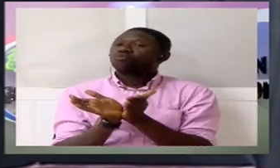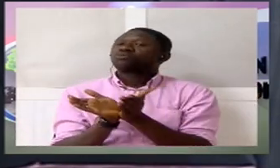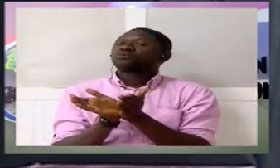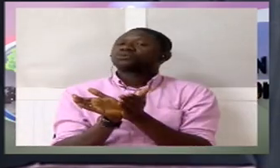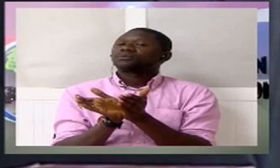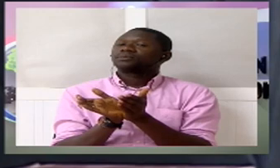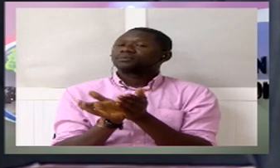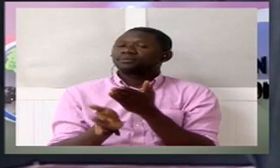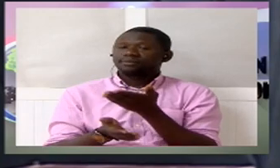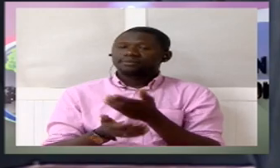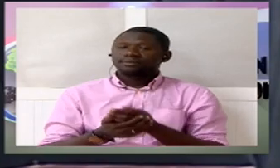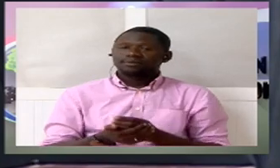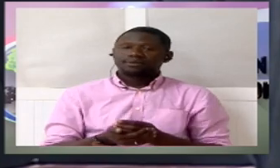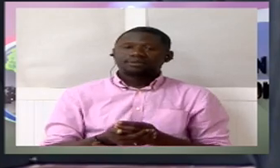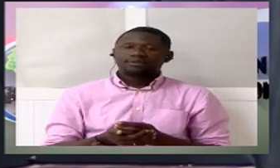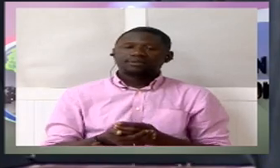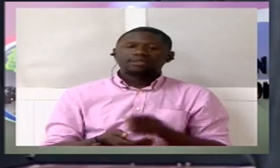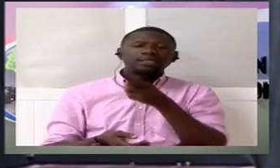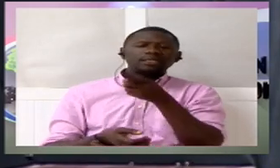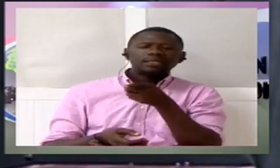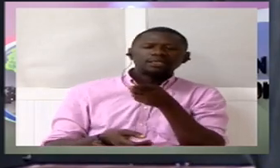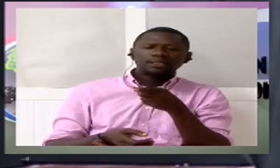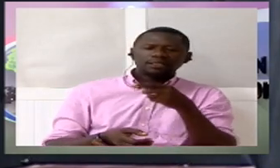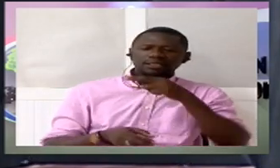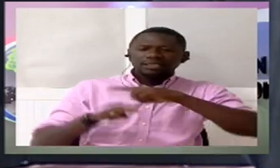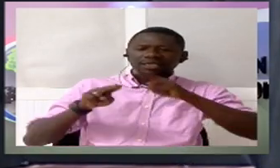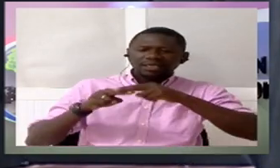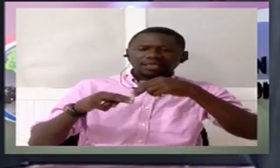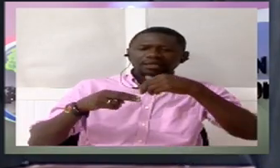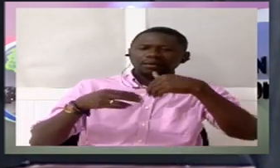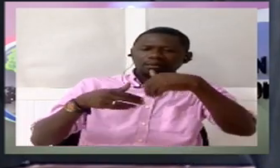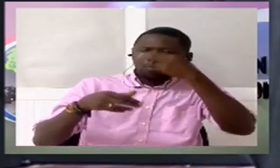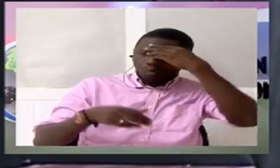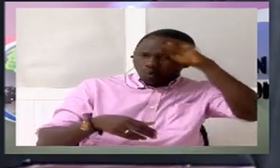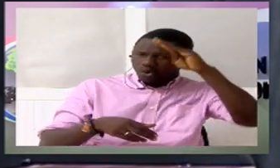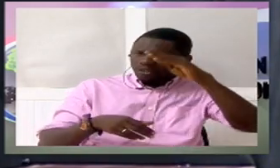Green Boys. The Green Boys. Wolnata later. They came in later.